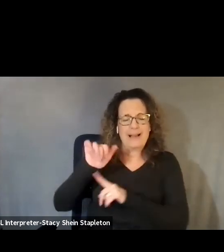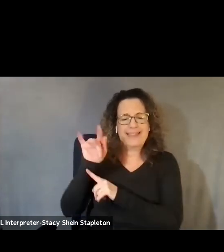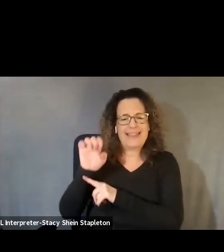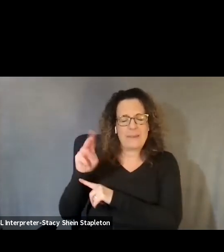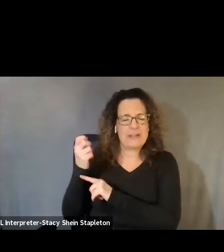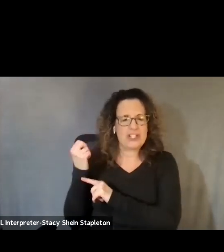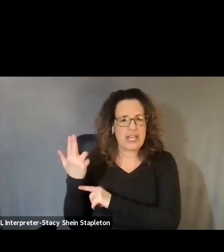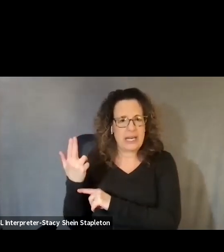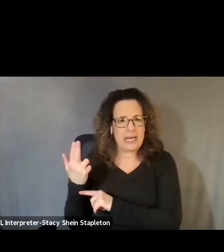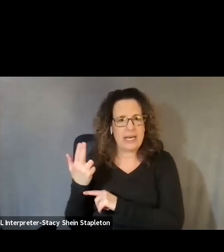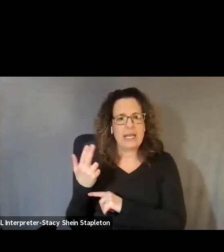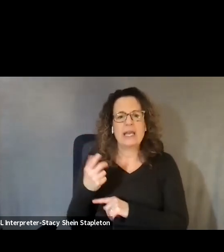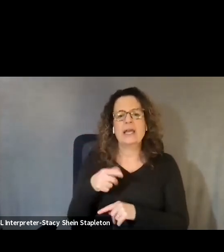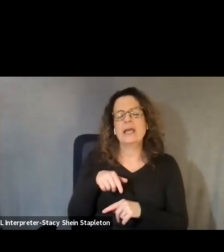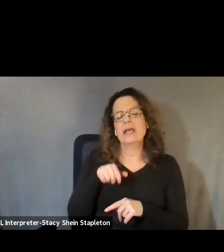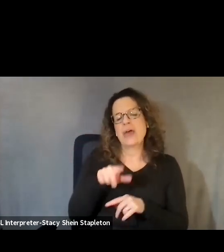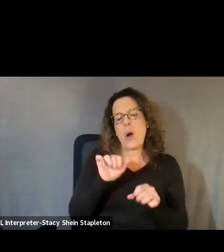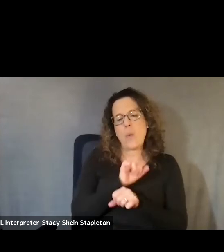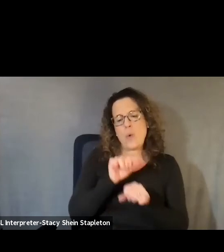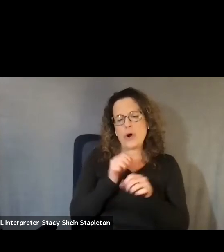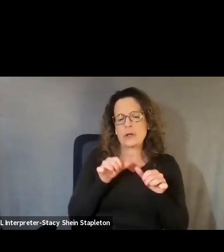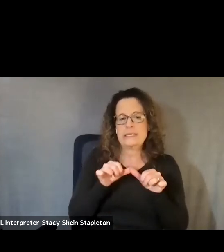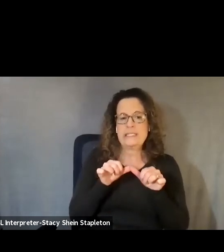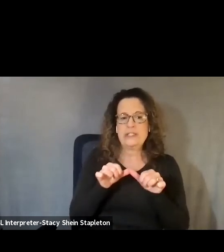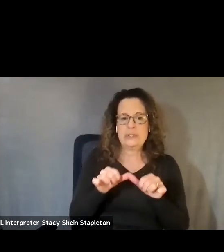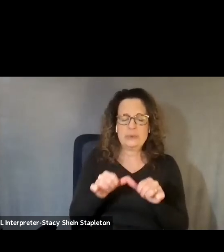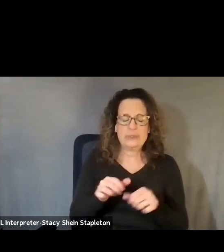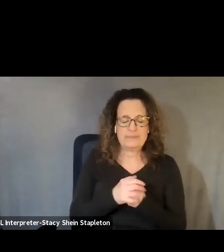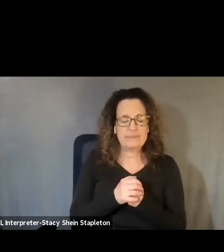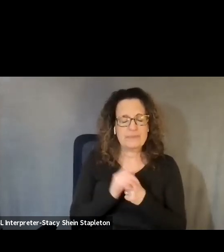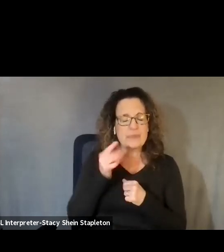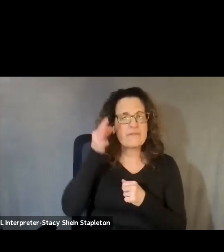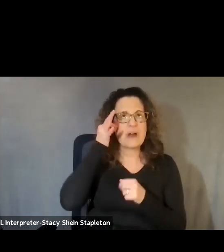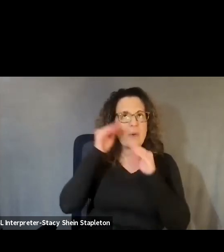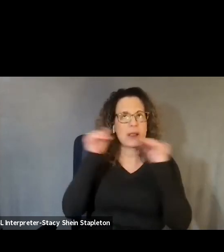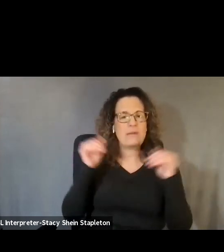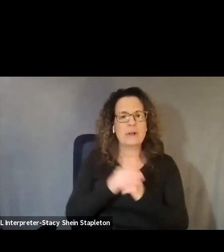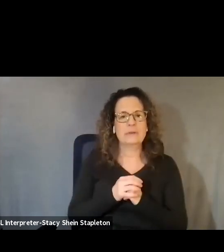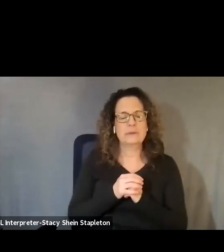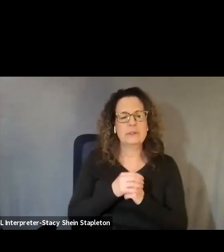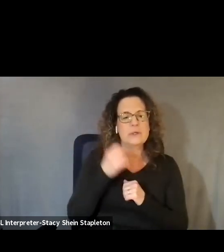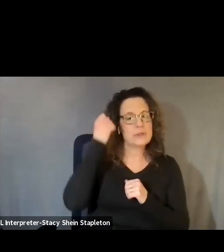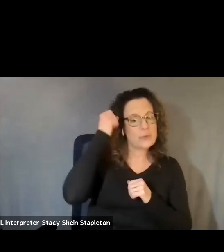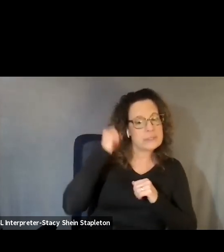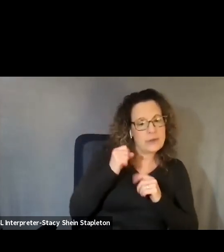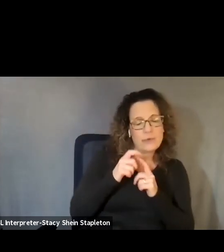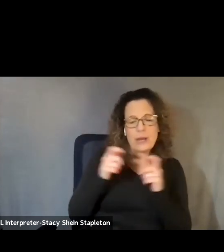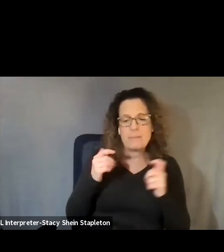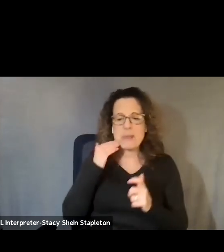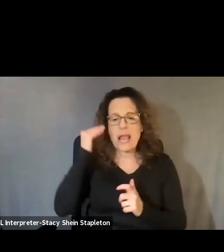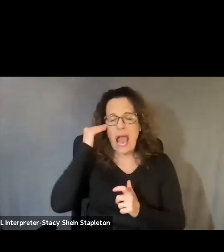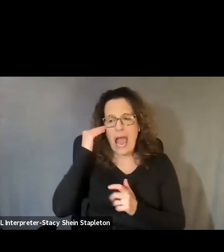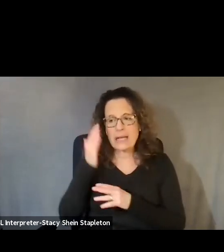continued even after I've been gone from the administration. And silver and bighead carp have been kept out